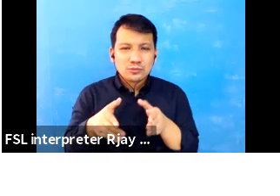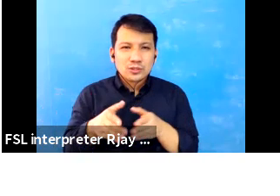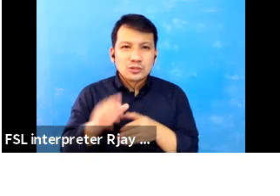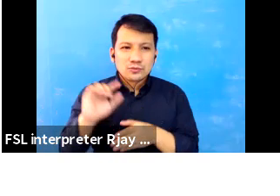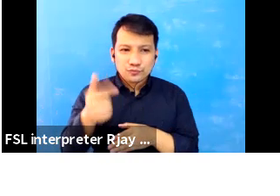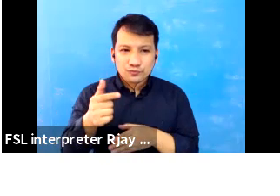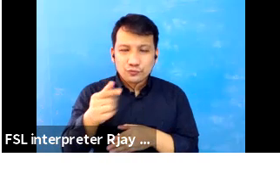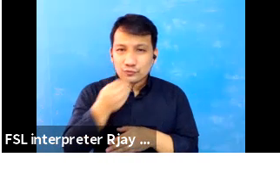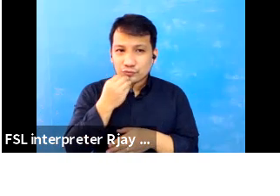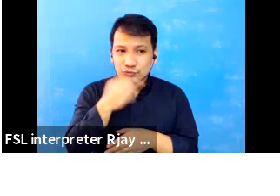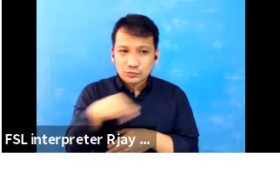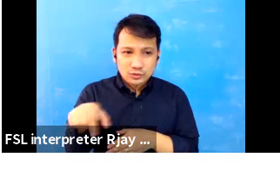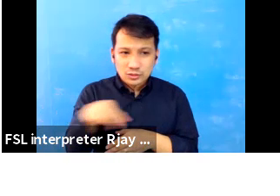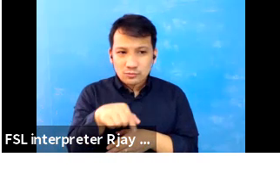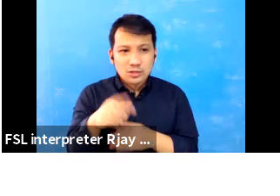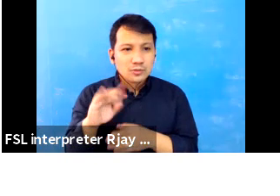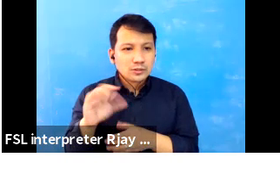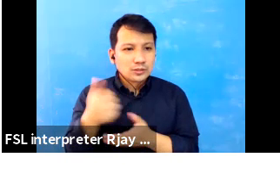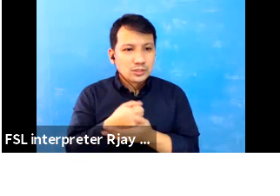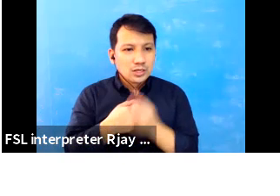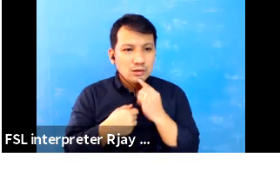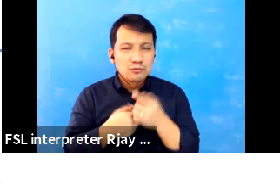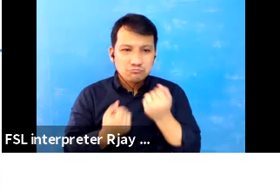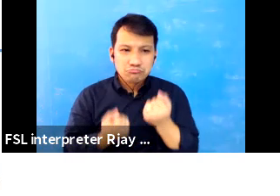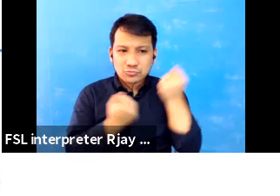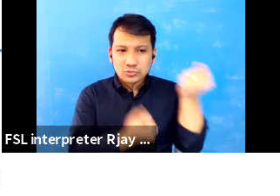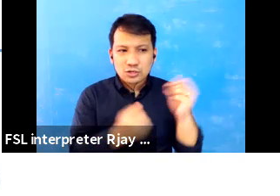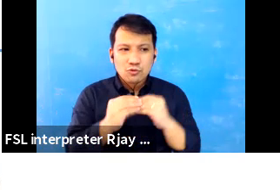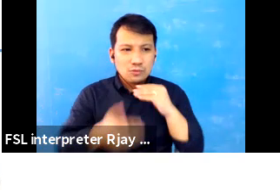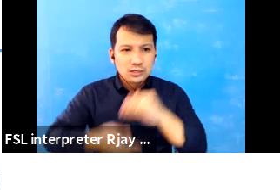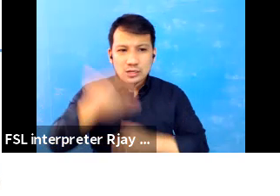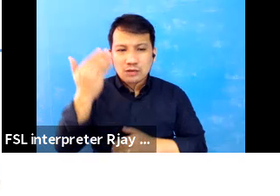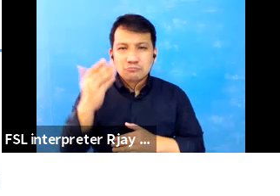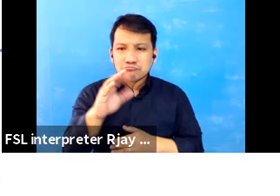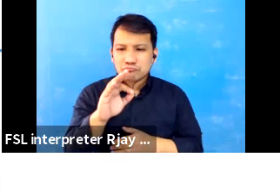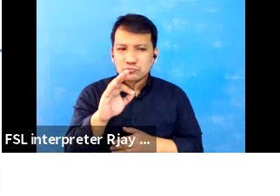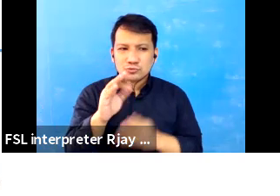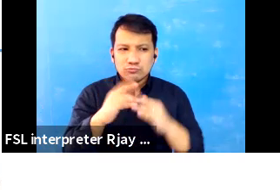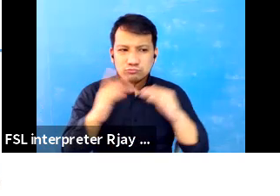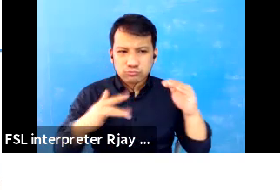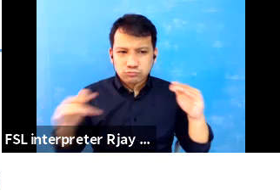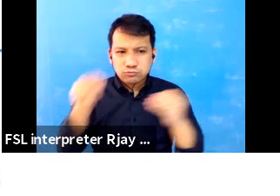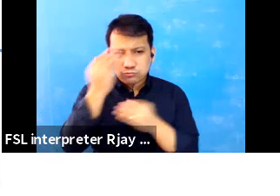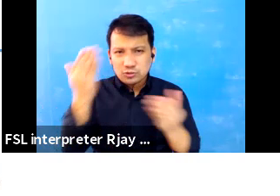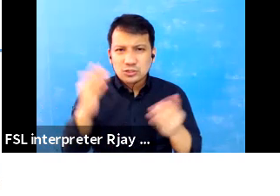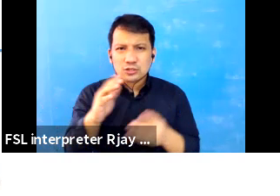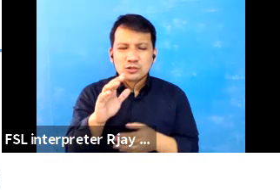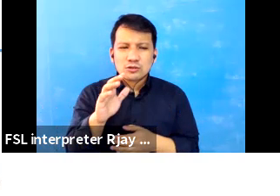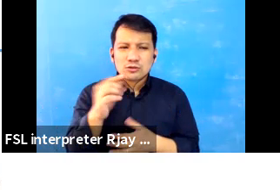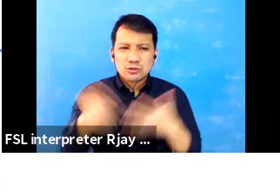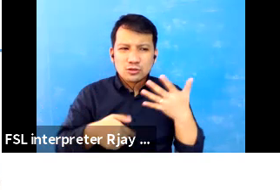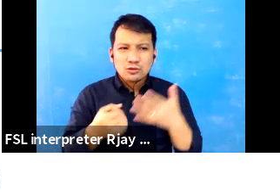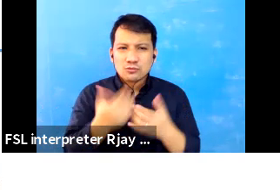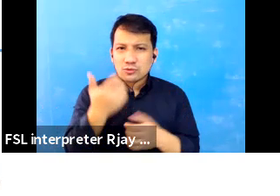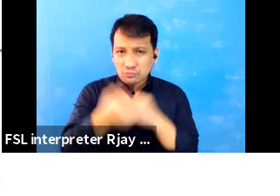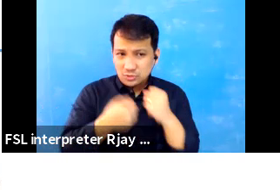frequency. The data of FNRI suggests that we have very high frequency. I think we tend to give about little every now